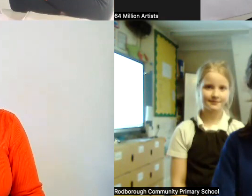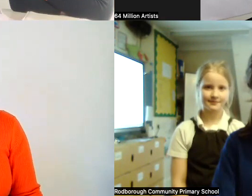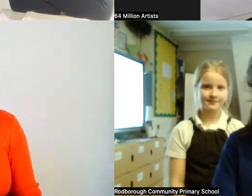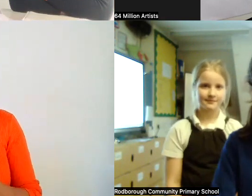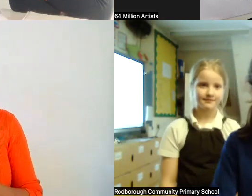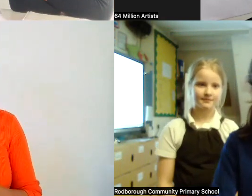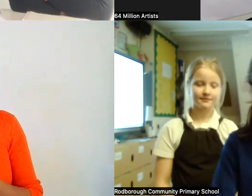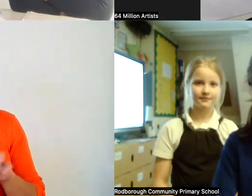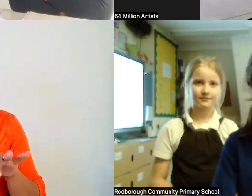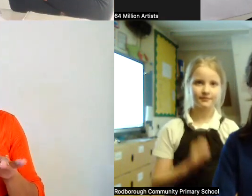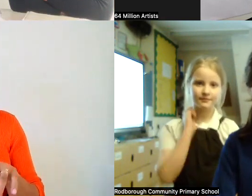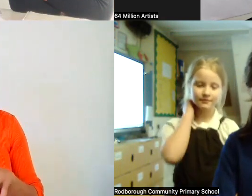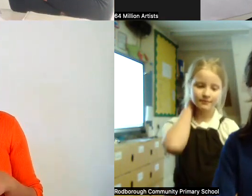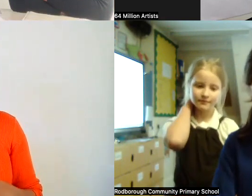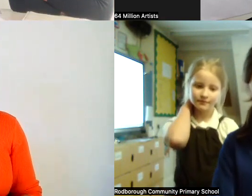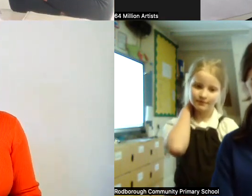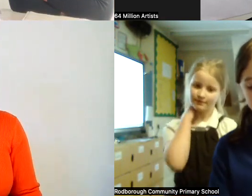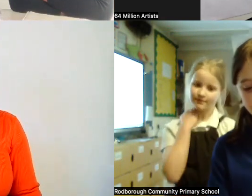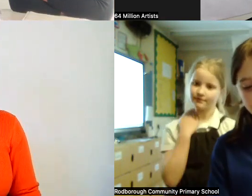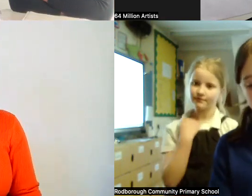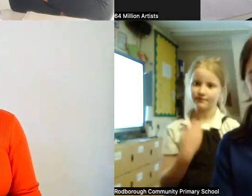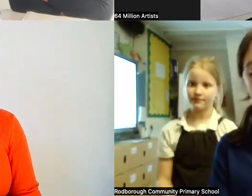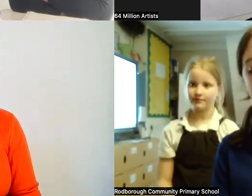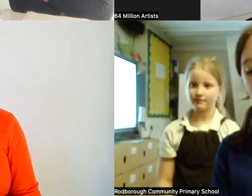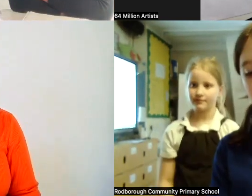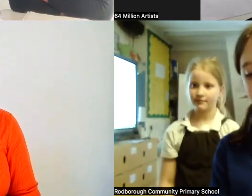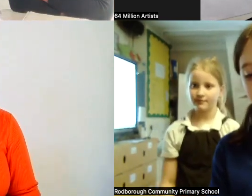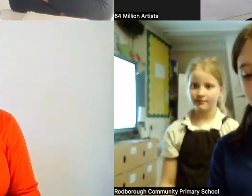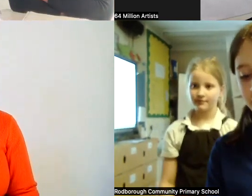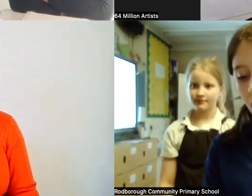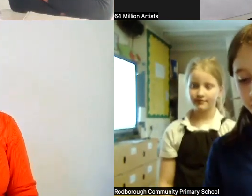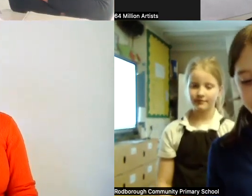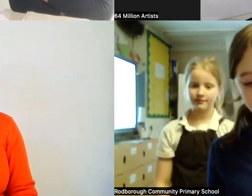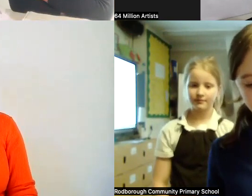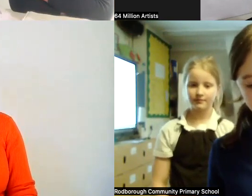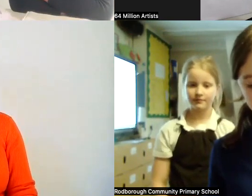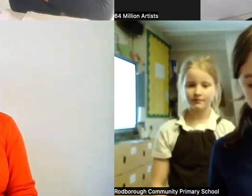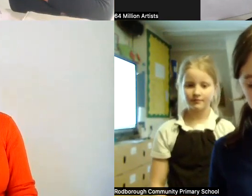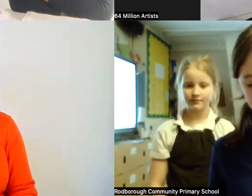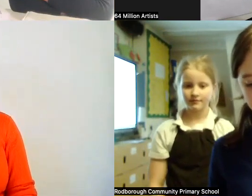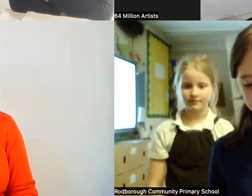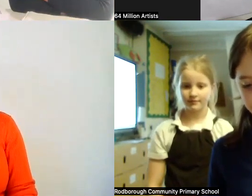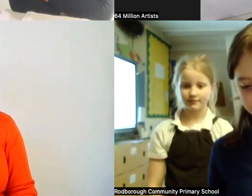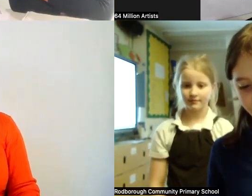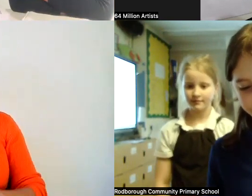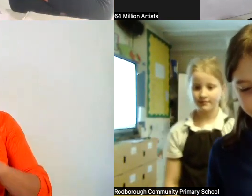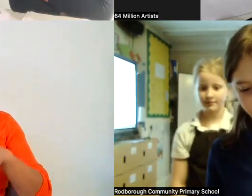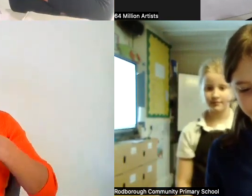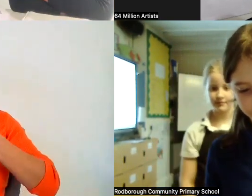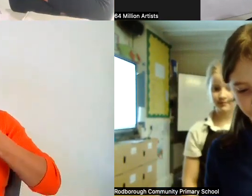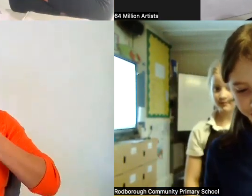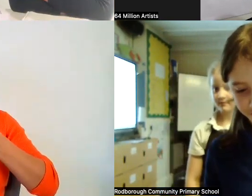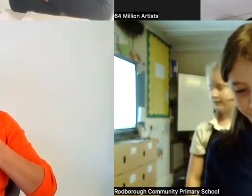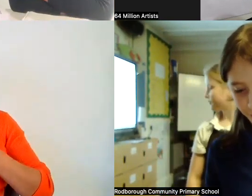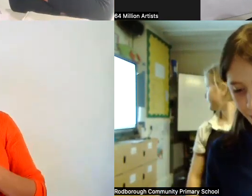Yes, and who's next? Yes, it's you, isn't it? Lovely. My earliest memory. I set foot on the doorstep of the place where every